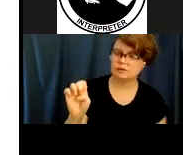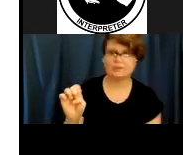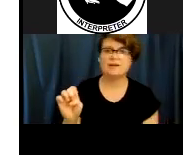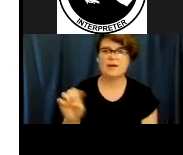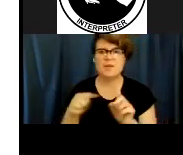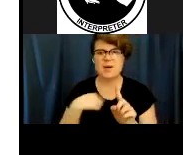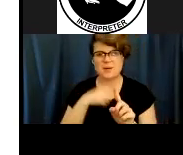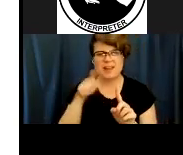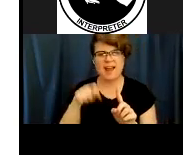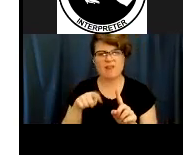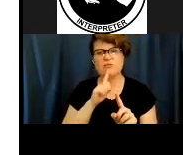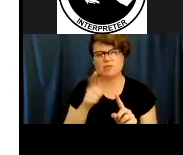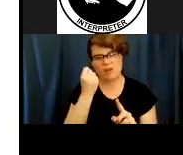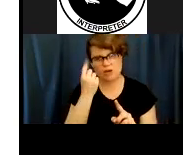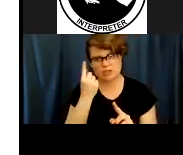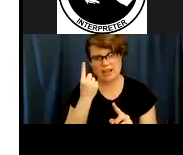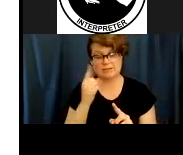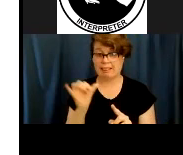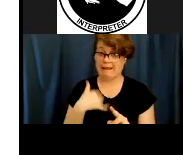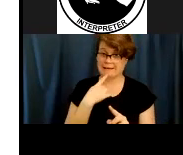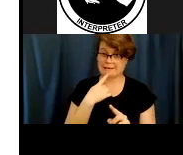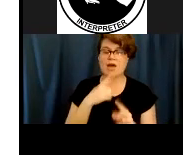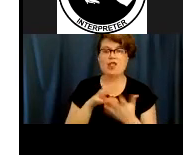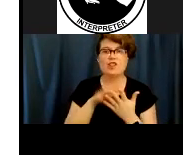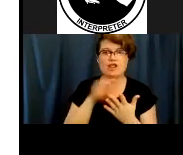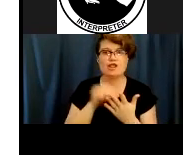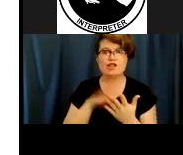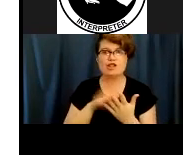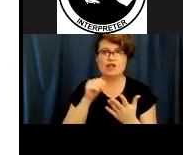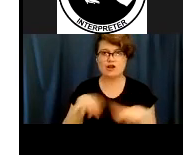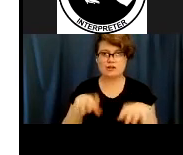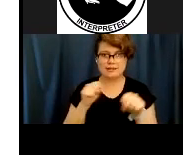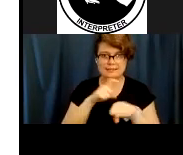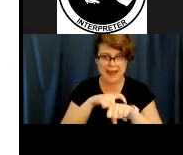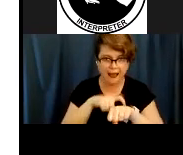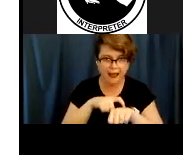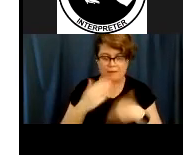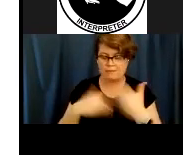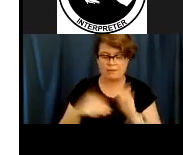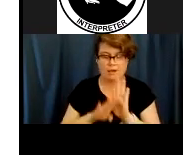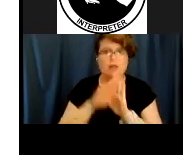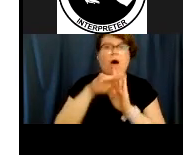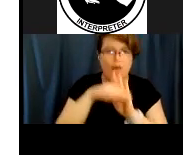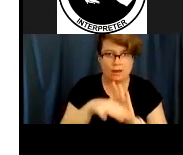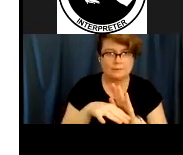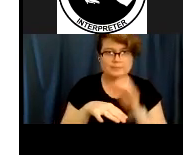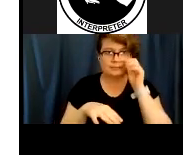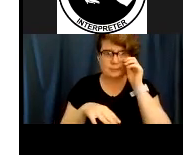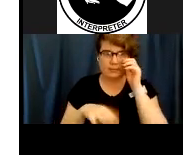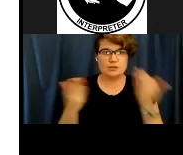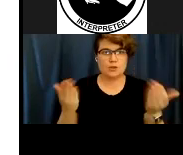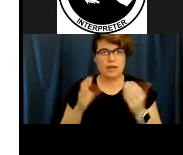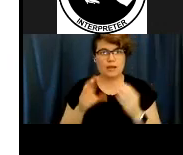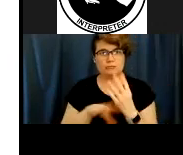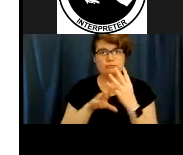understanding of, like I said, the learning curve that exists for folks. And so something that we do here at the Coalition when we